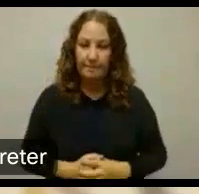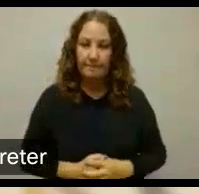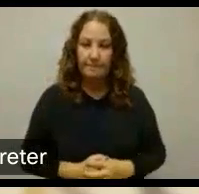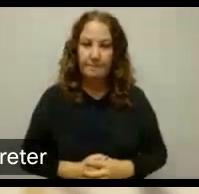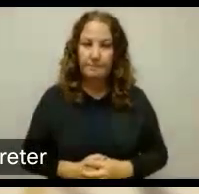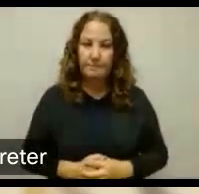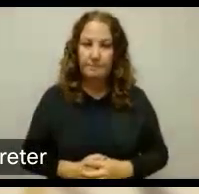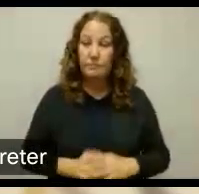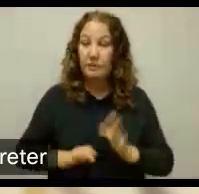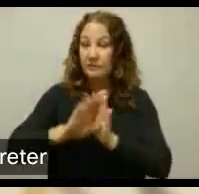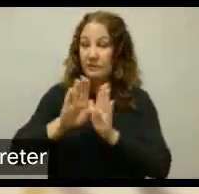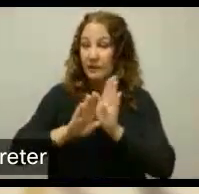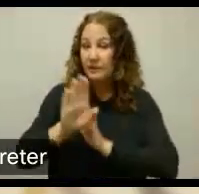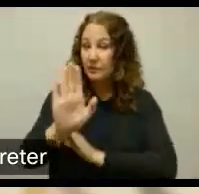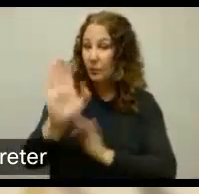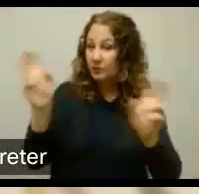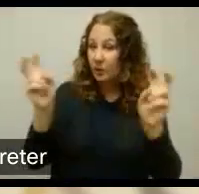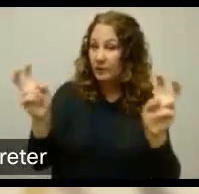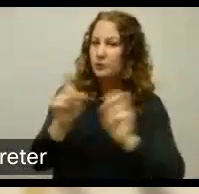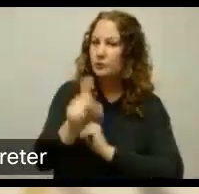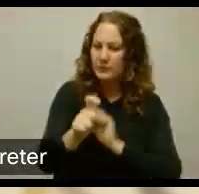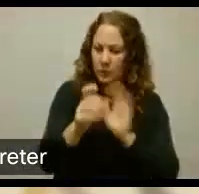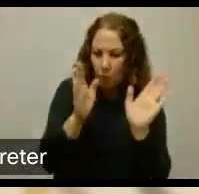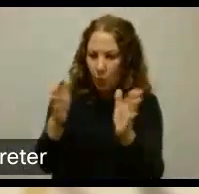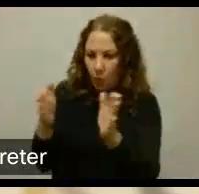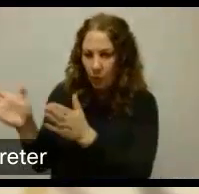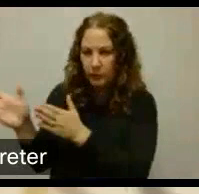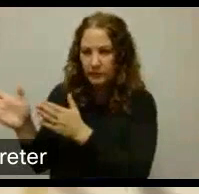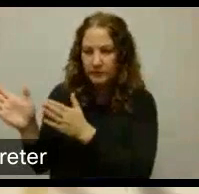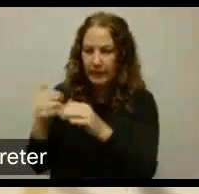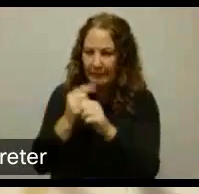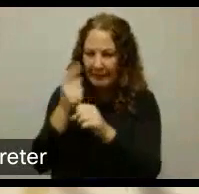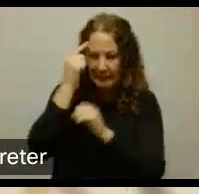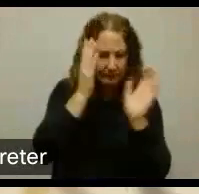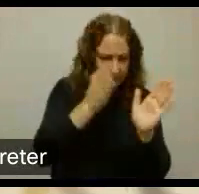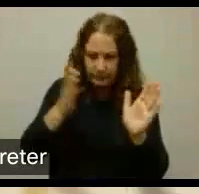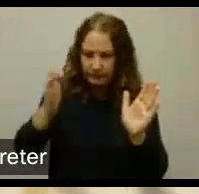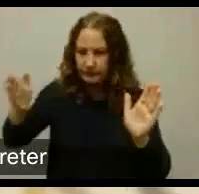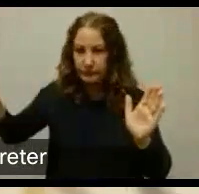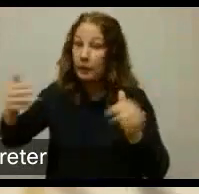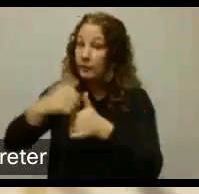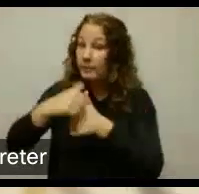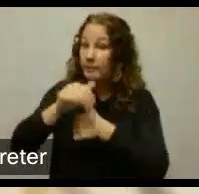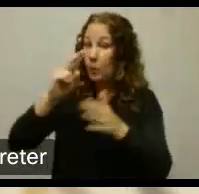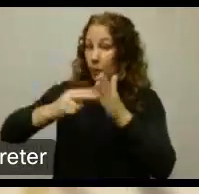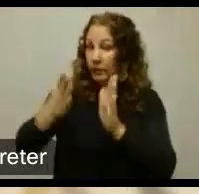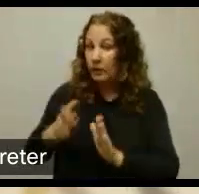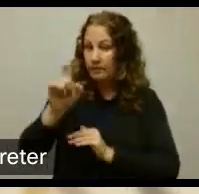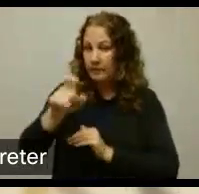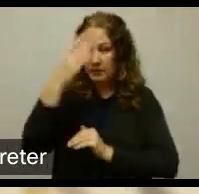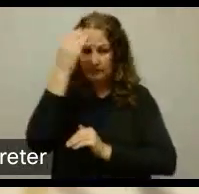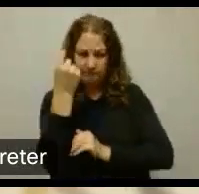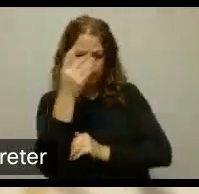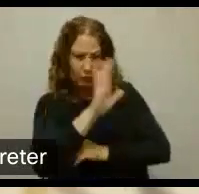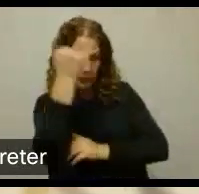The development of your topic has to be organized logically. Remember, your reader needs to follow your